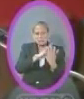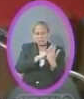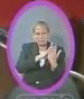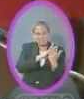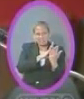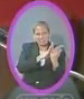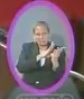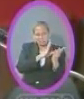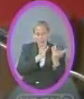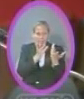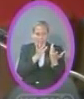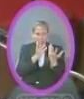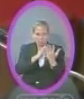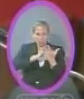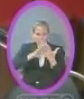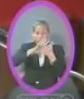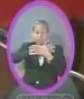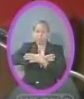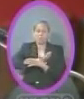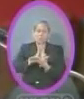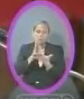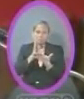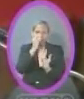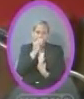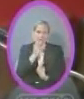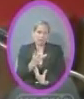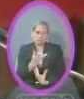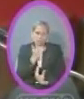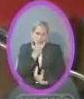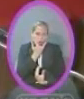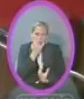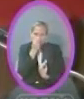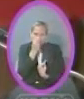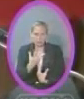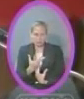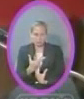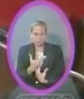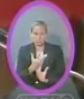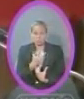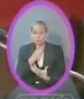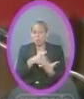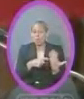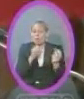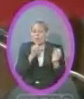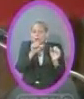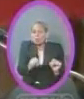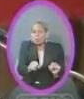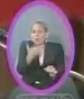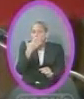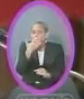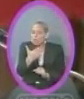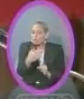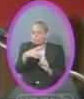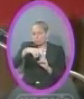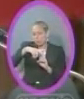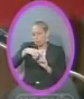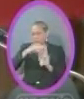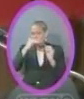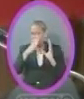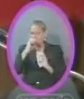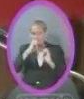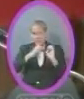participation. So what could be a less than a favorable model that influences a teacher's evaluation, such